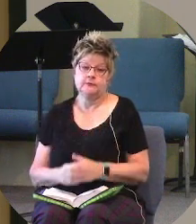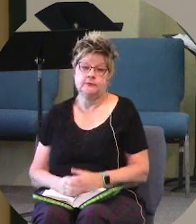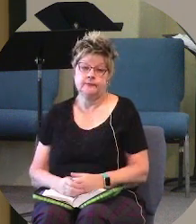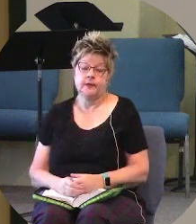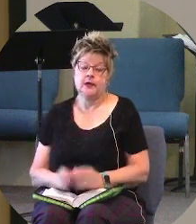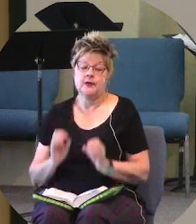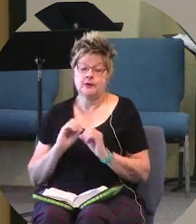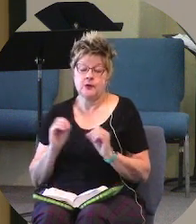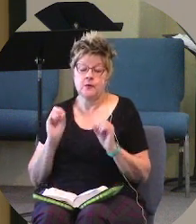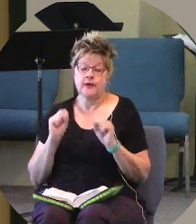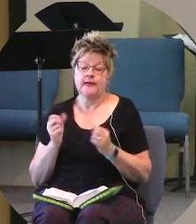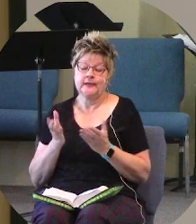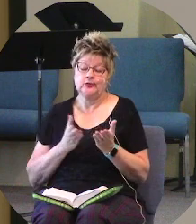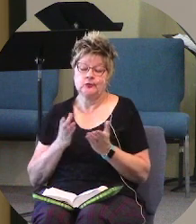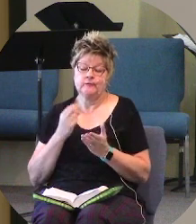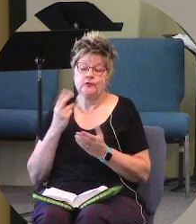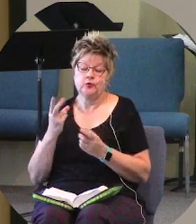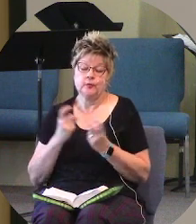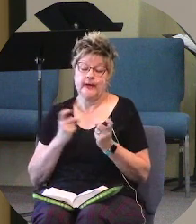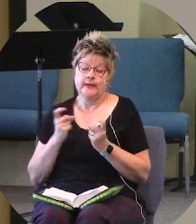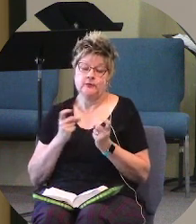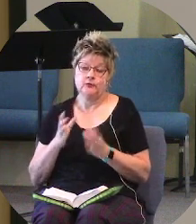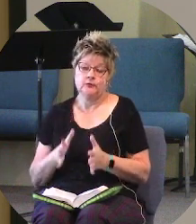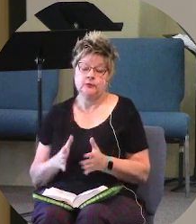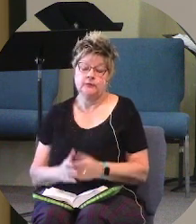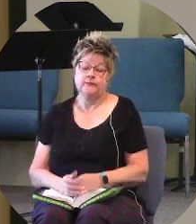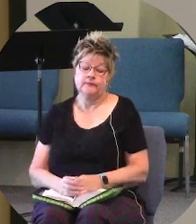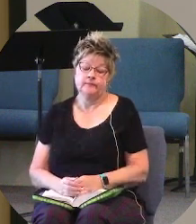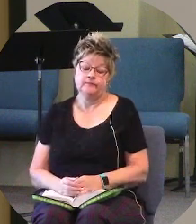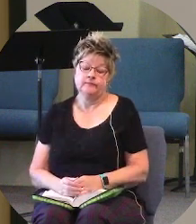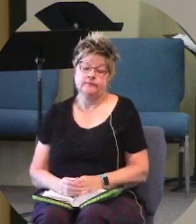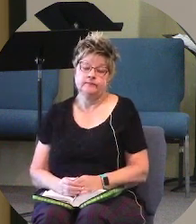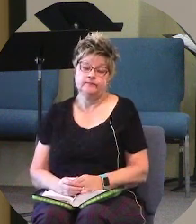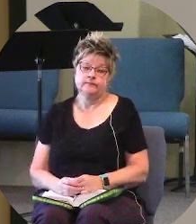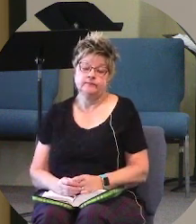No one can serve two masters.